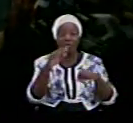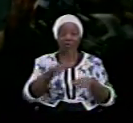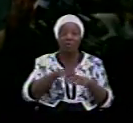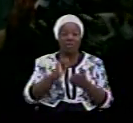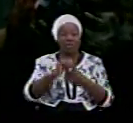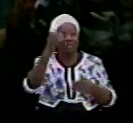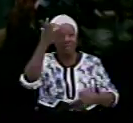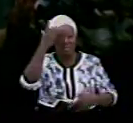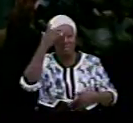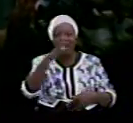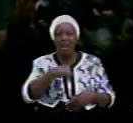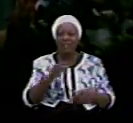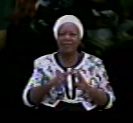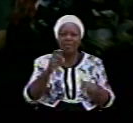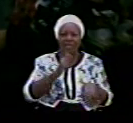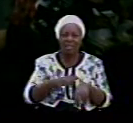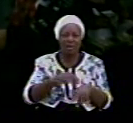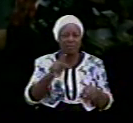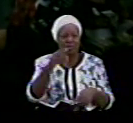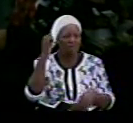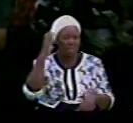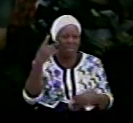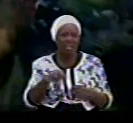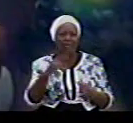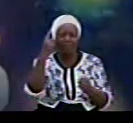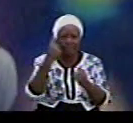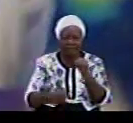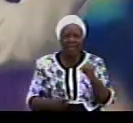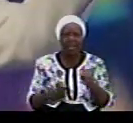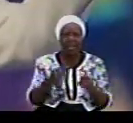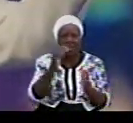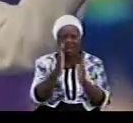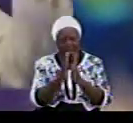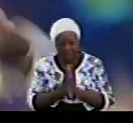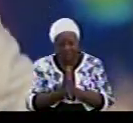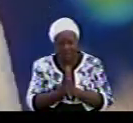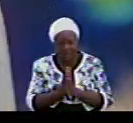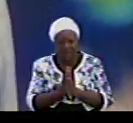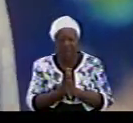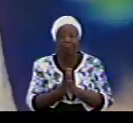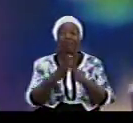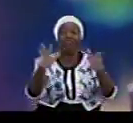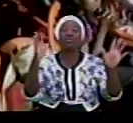the moment we hear the final amen, finish.